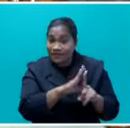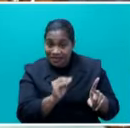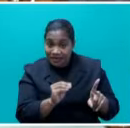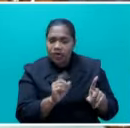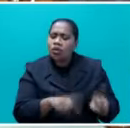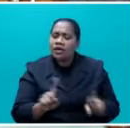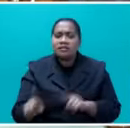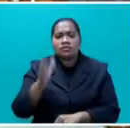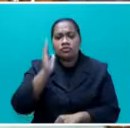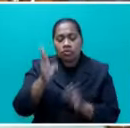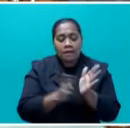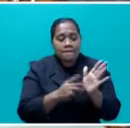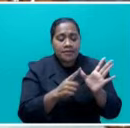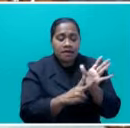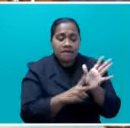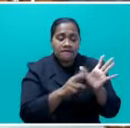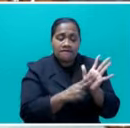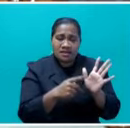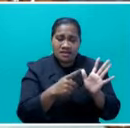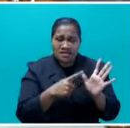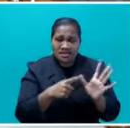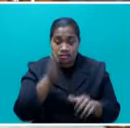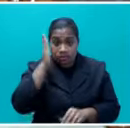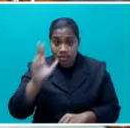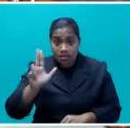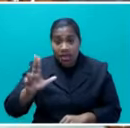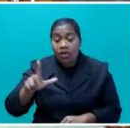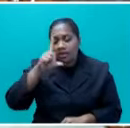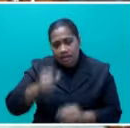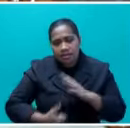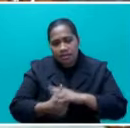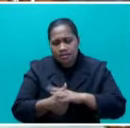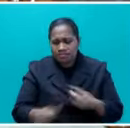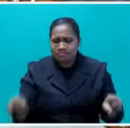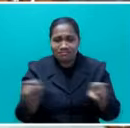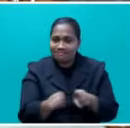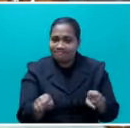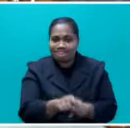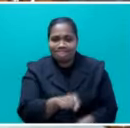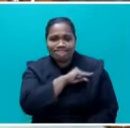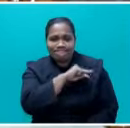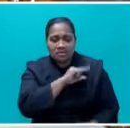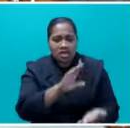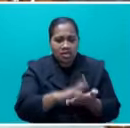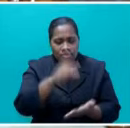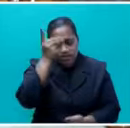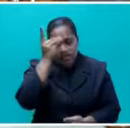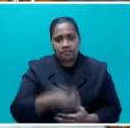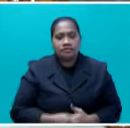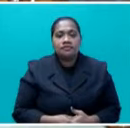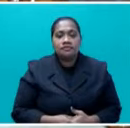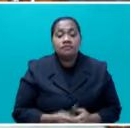attending school at the Mavana District School in Lau can access the same high quality and dedicated educational content on